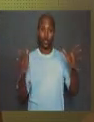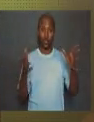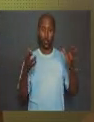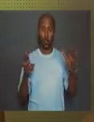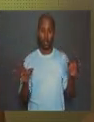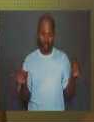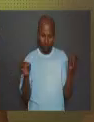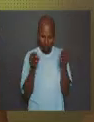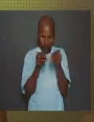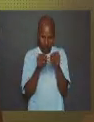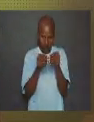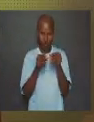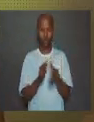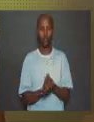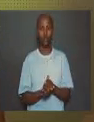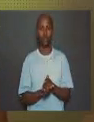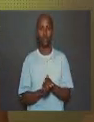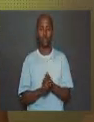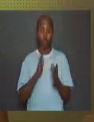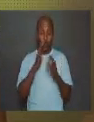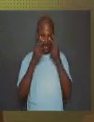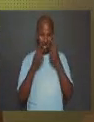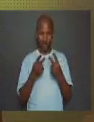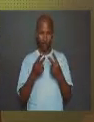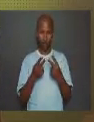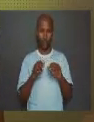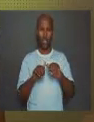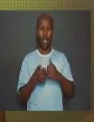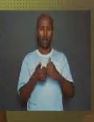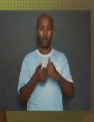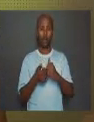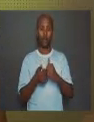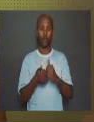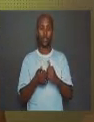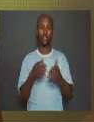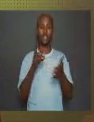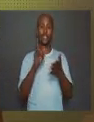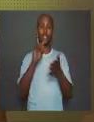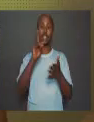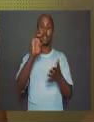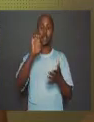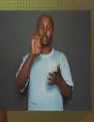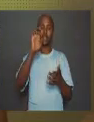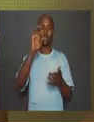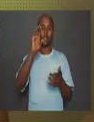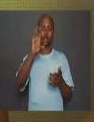or convergent, and we will see how recurring decimals